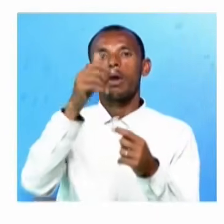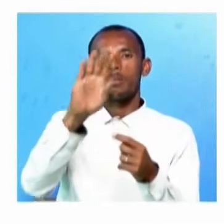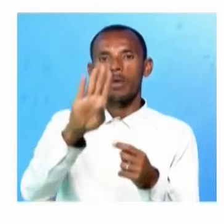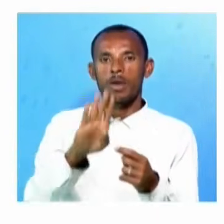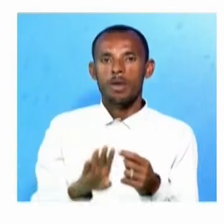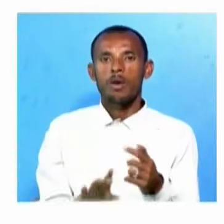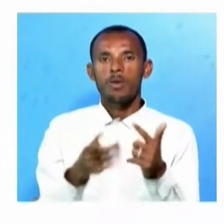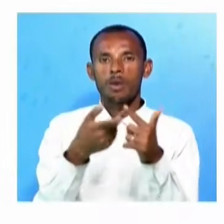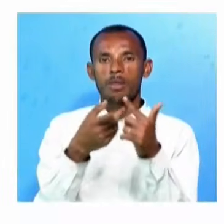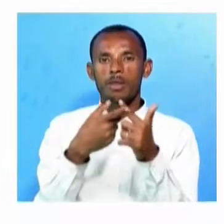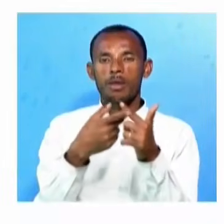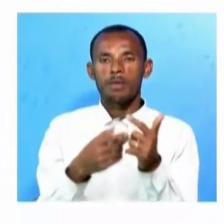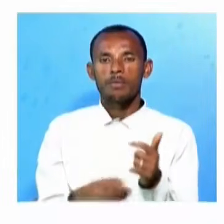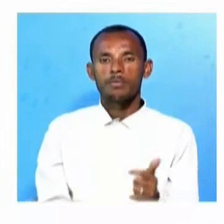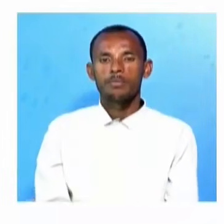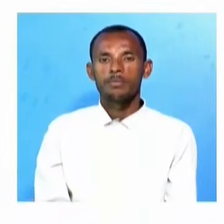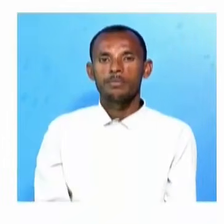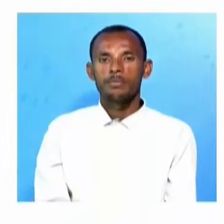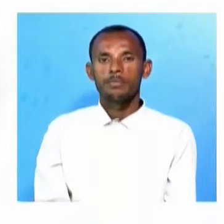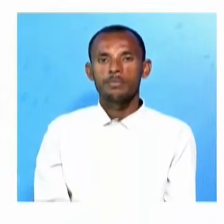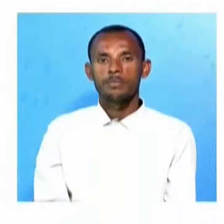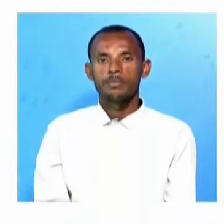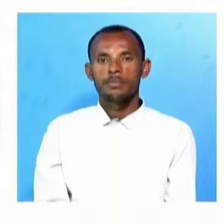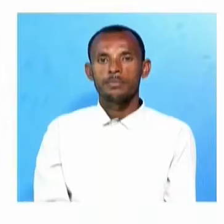Second question.